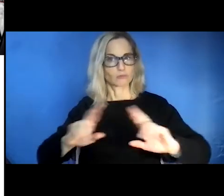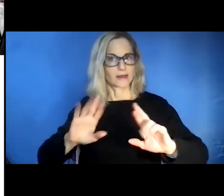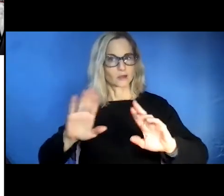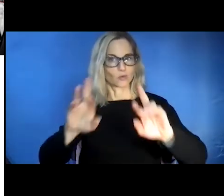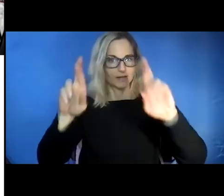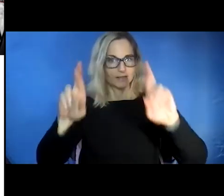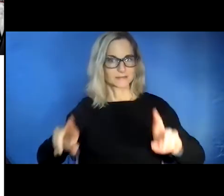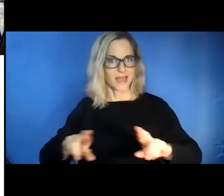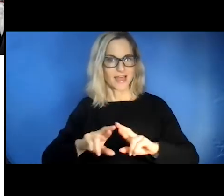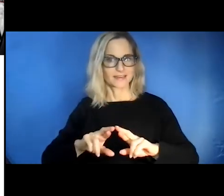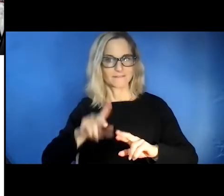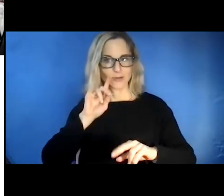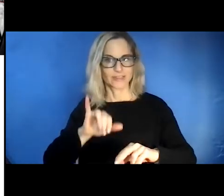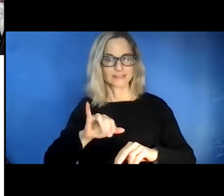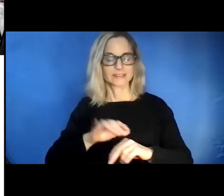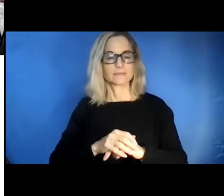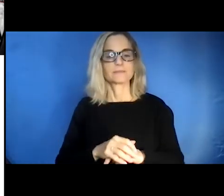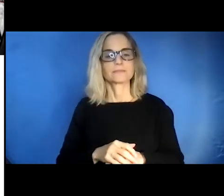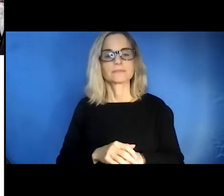Now, this is kind of the cool part.